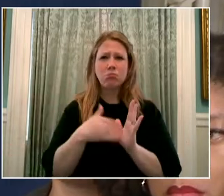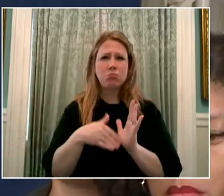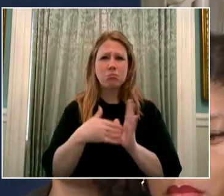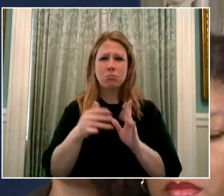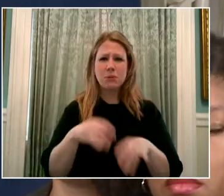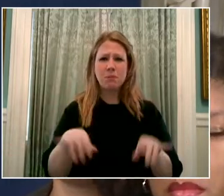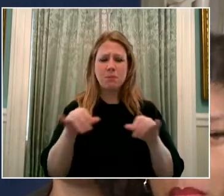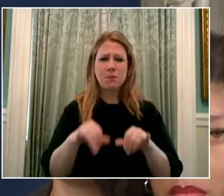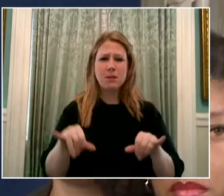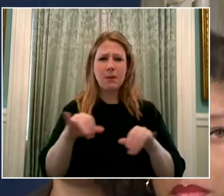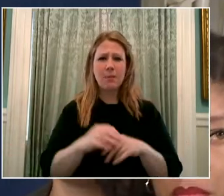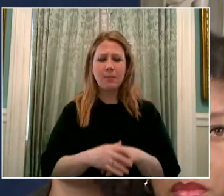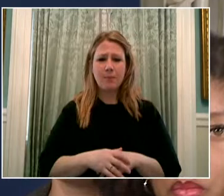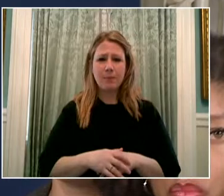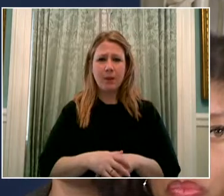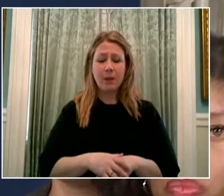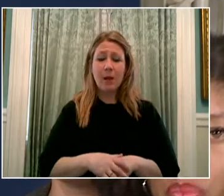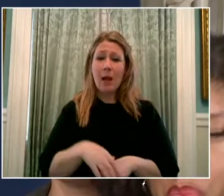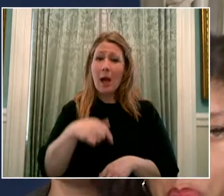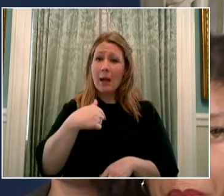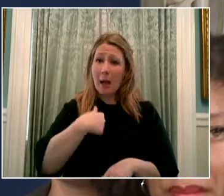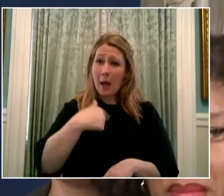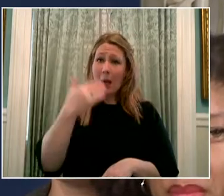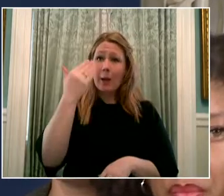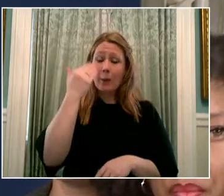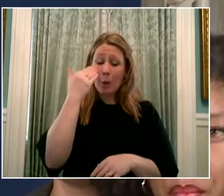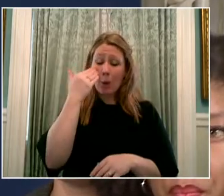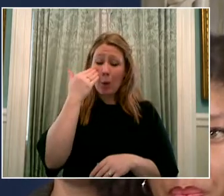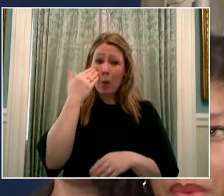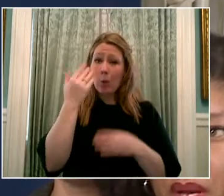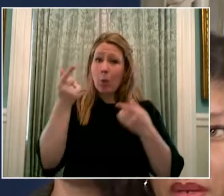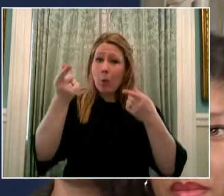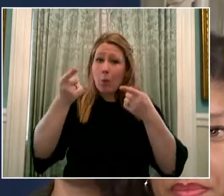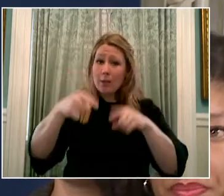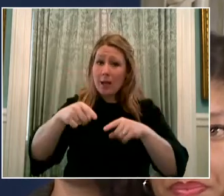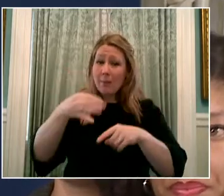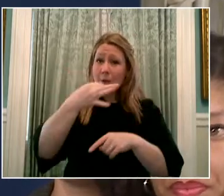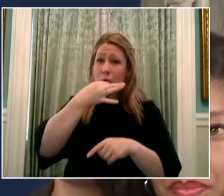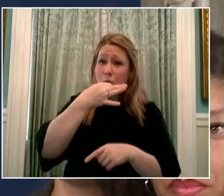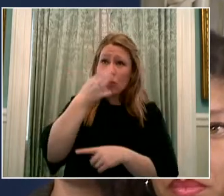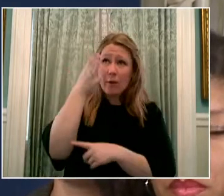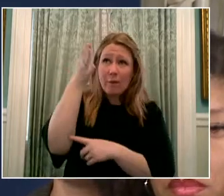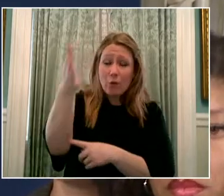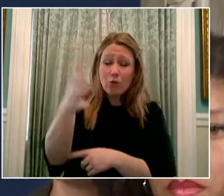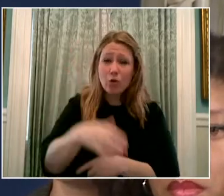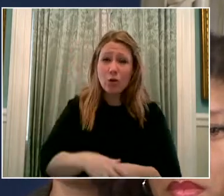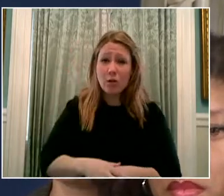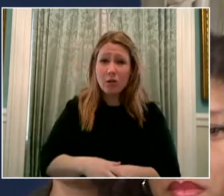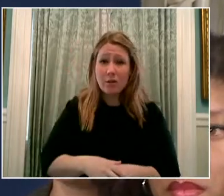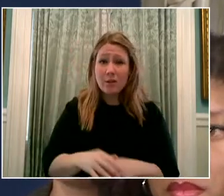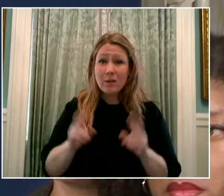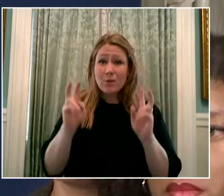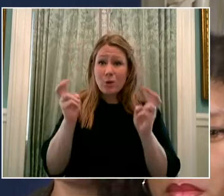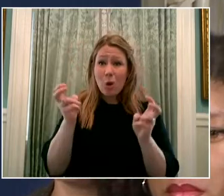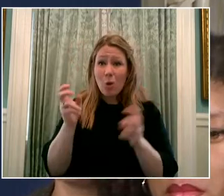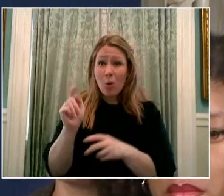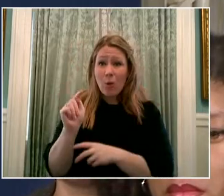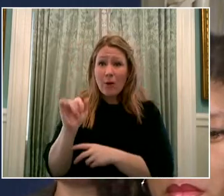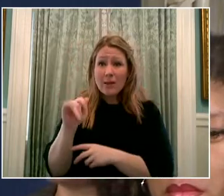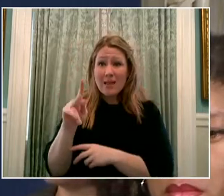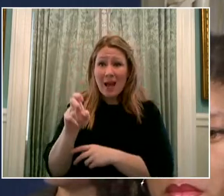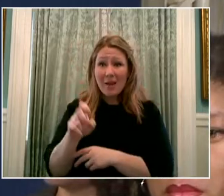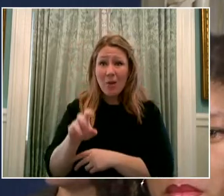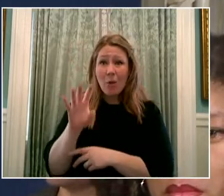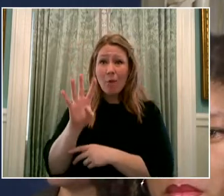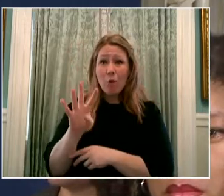know what's on the horizon. When I'm debriefed by the team, they say, Eric, Title 42 being lifted without a real plan,